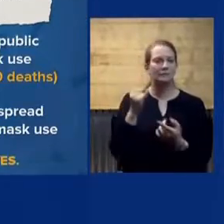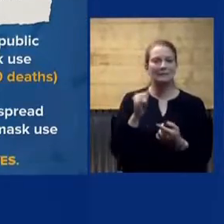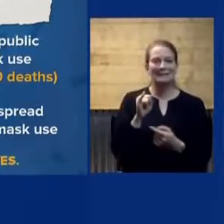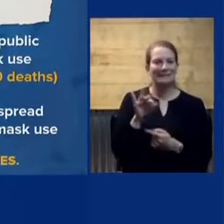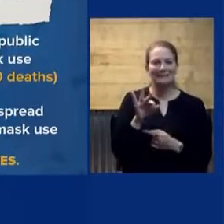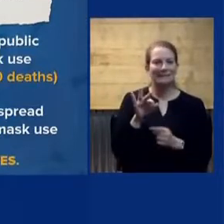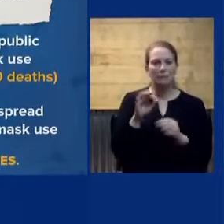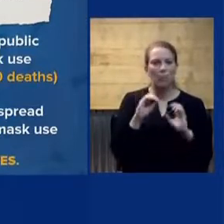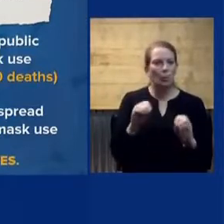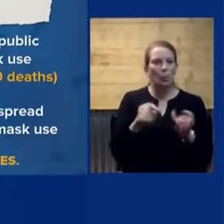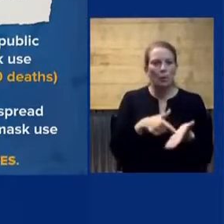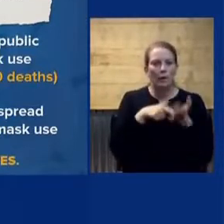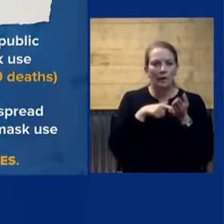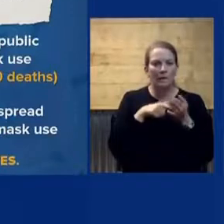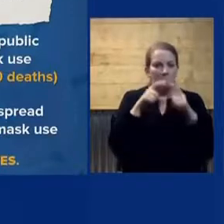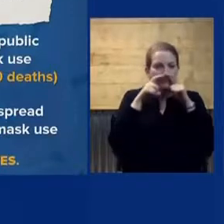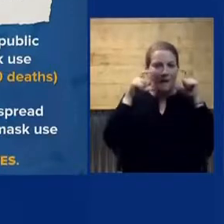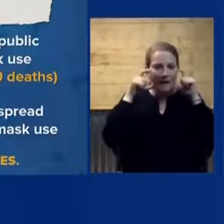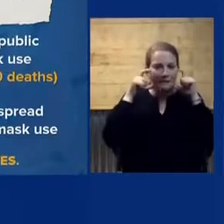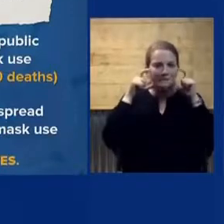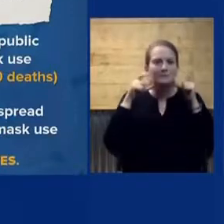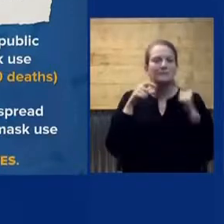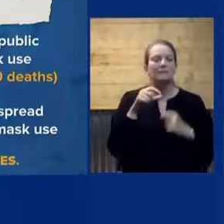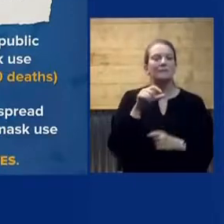45,000 more deaths.